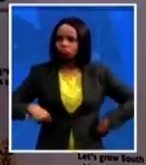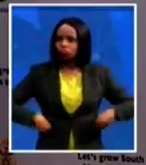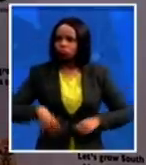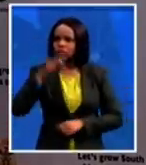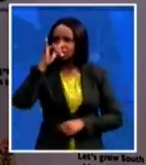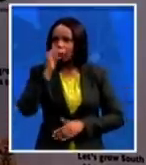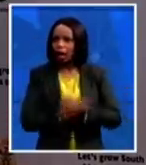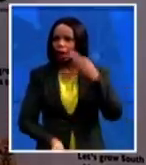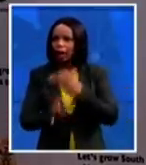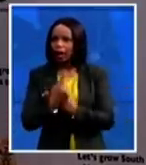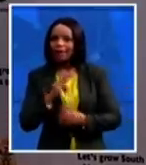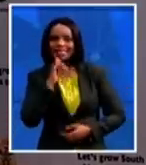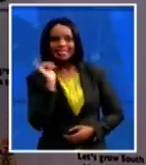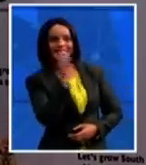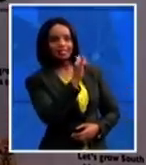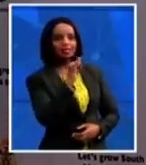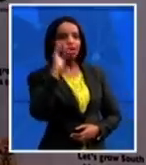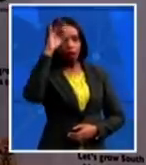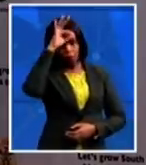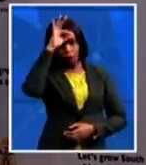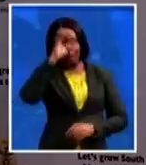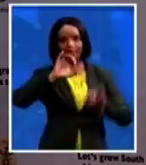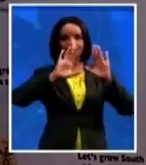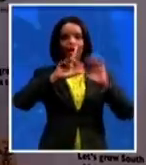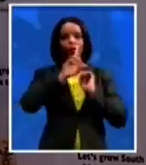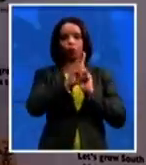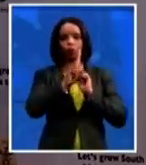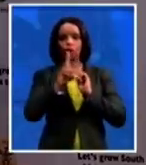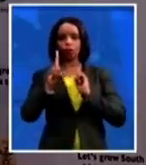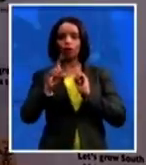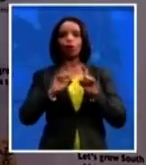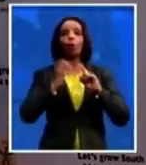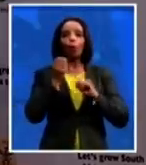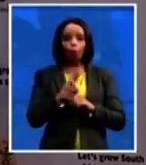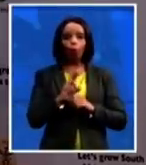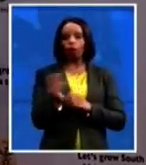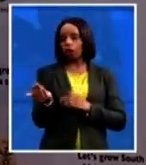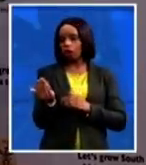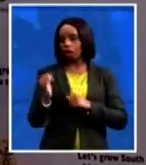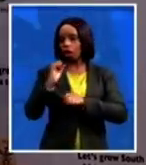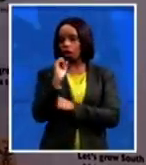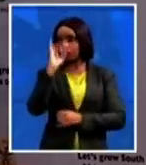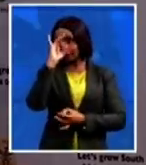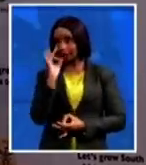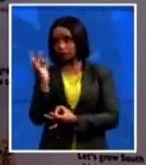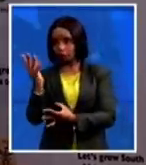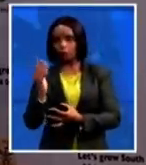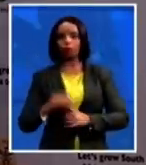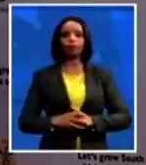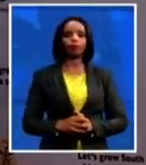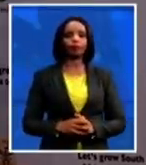nearest security offices. Special messages on congratulations. Cabinet extended